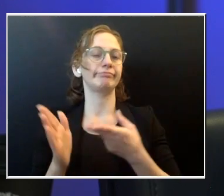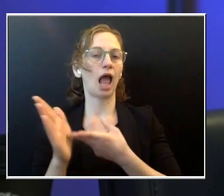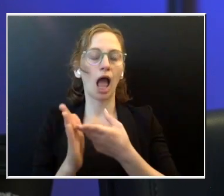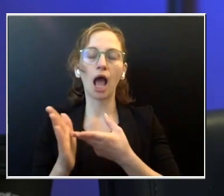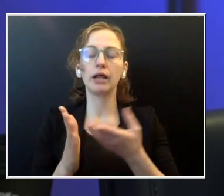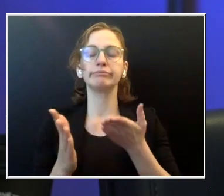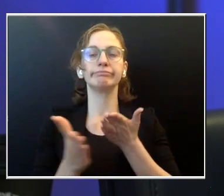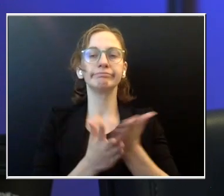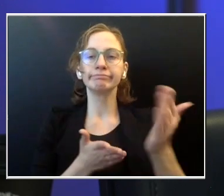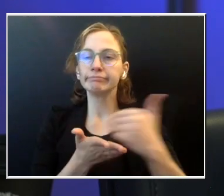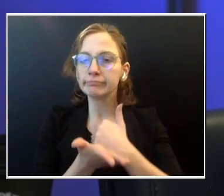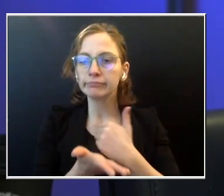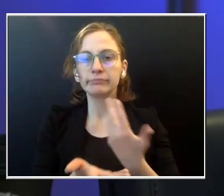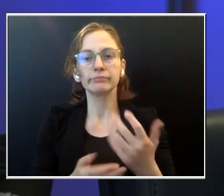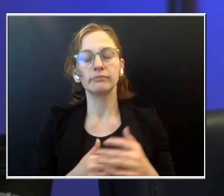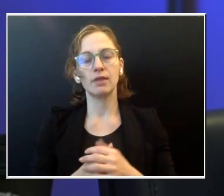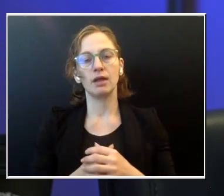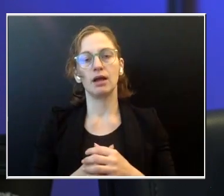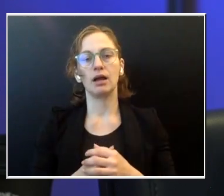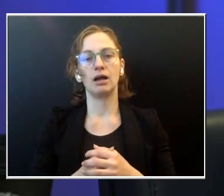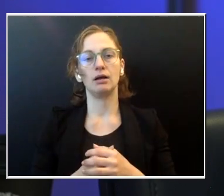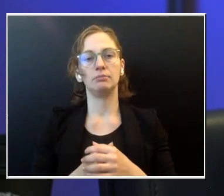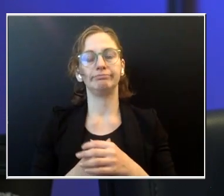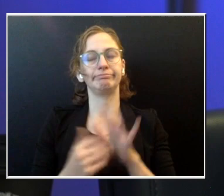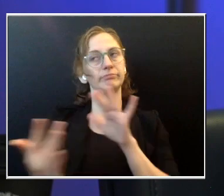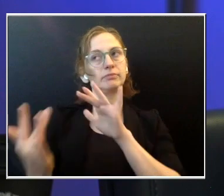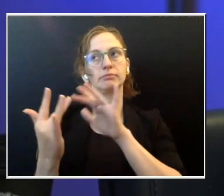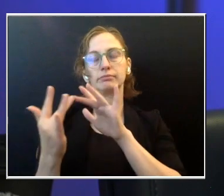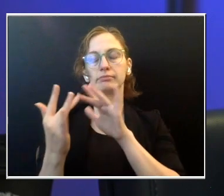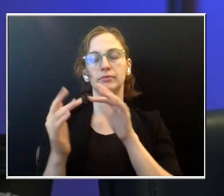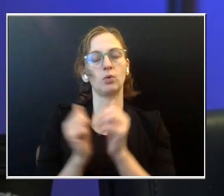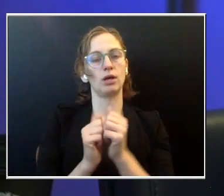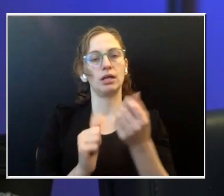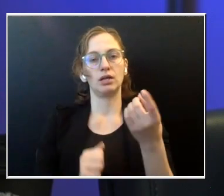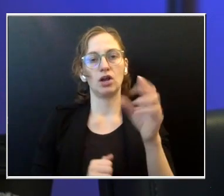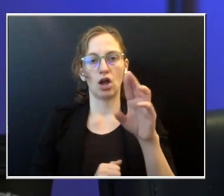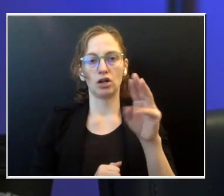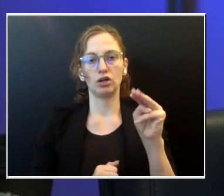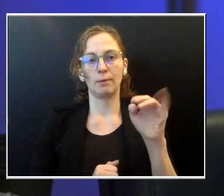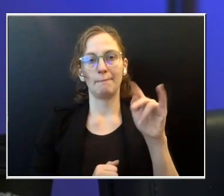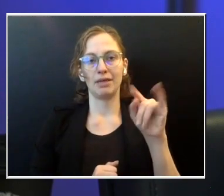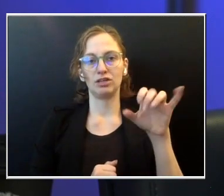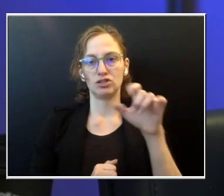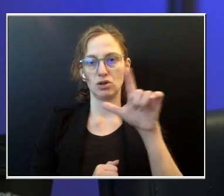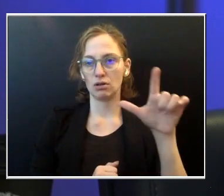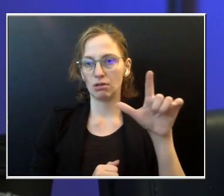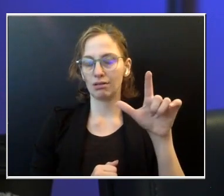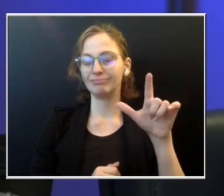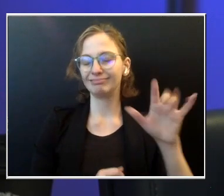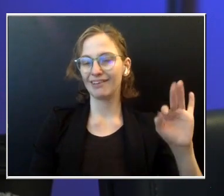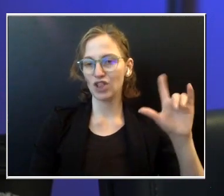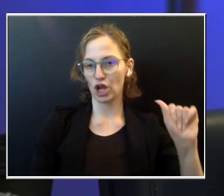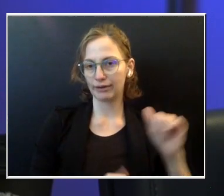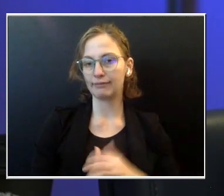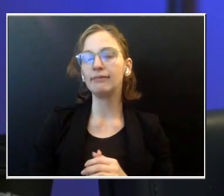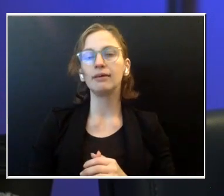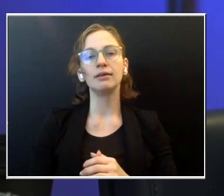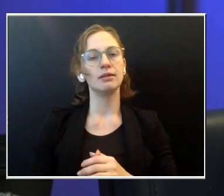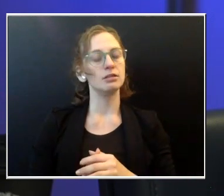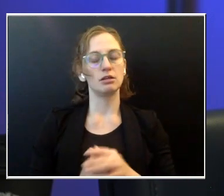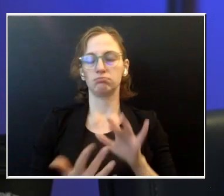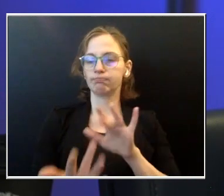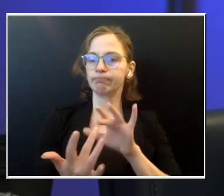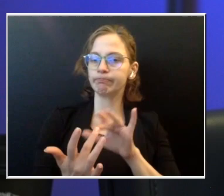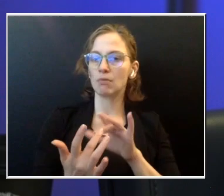with Dr. Mitchell, I believe it was, in Florida. And so I felt really well supported and